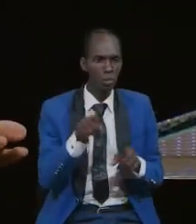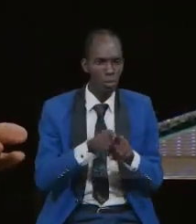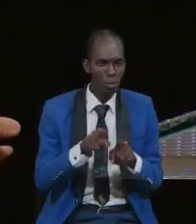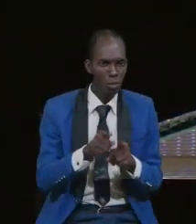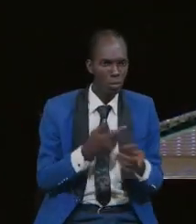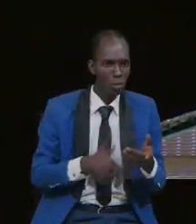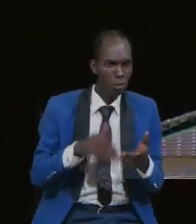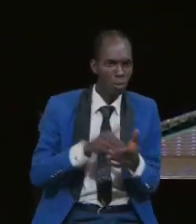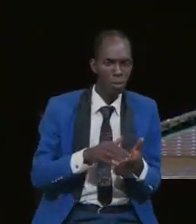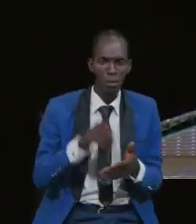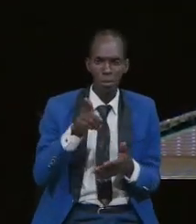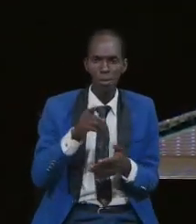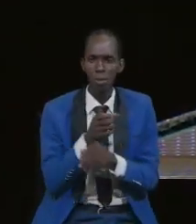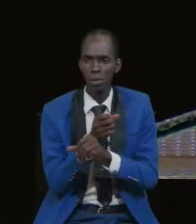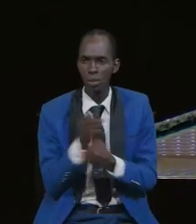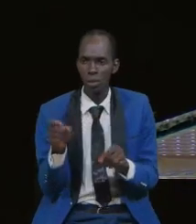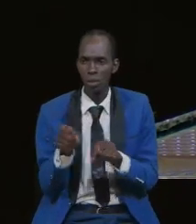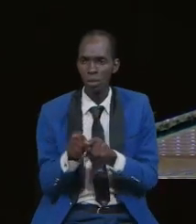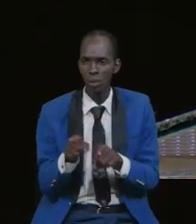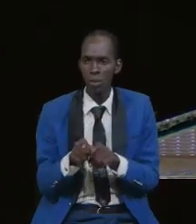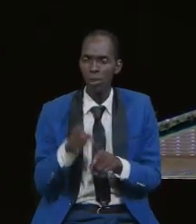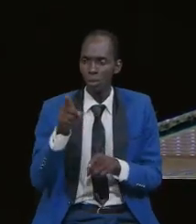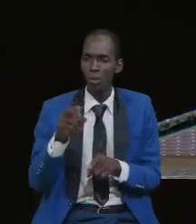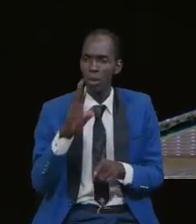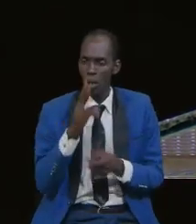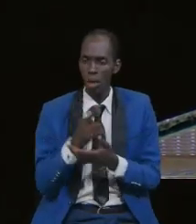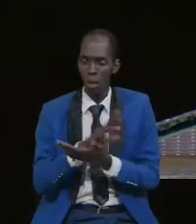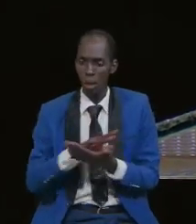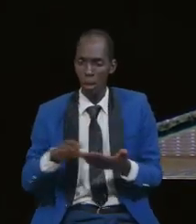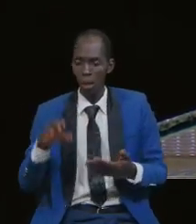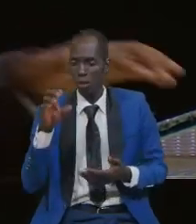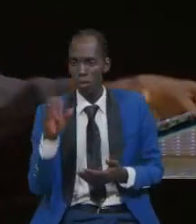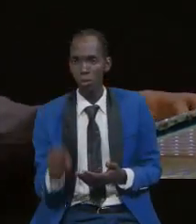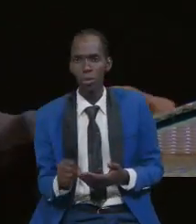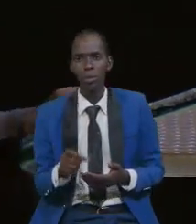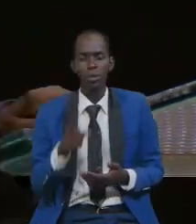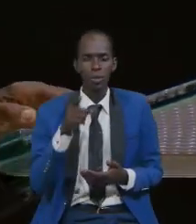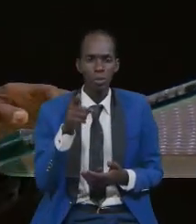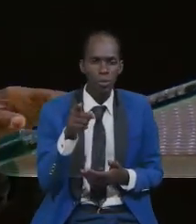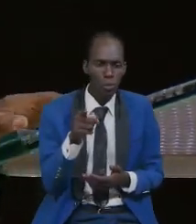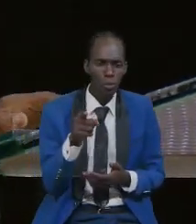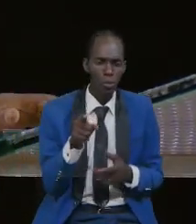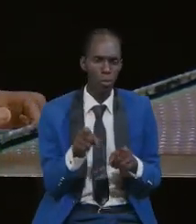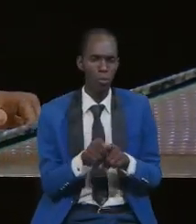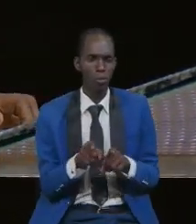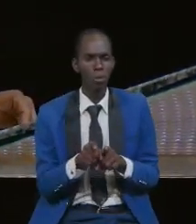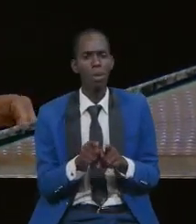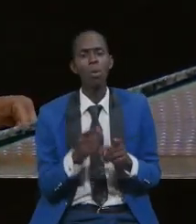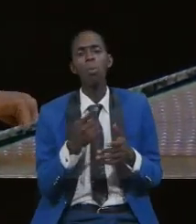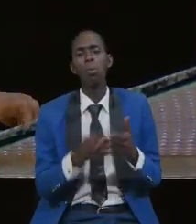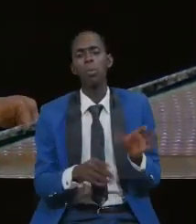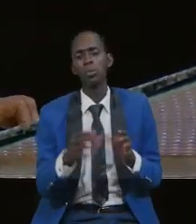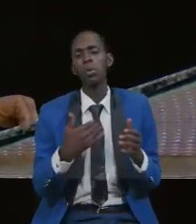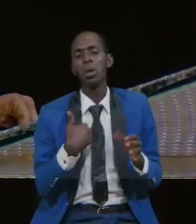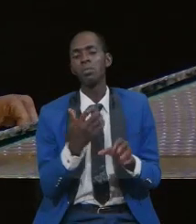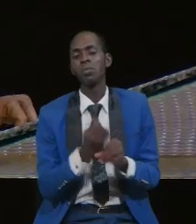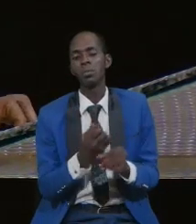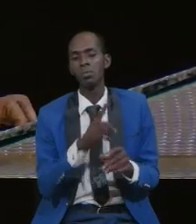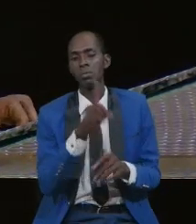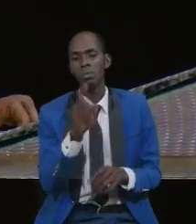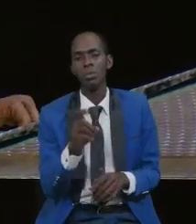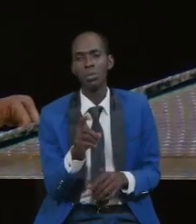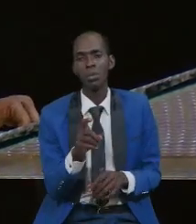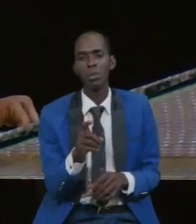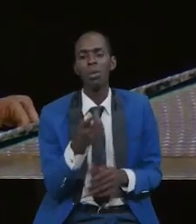you say that you belong to God as a peculiar person. How much do you have?